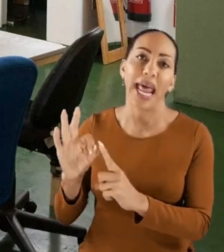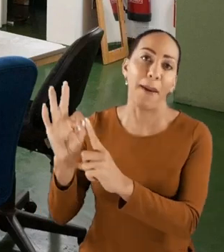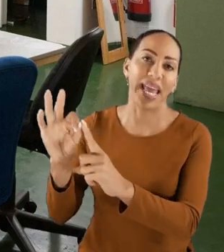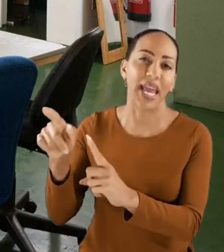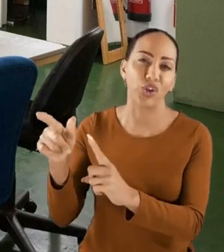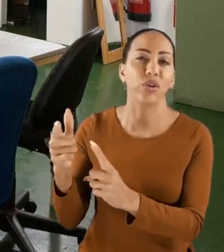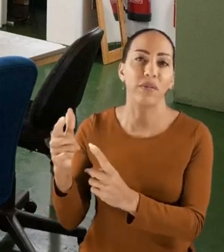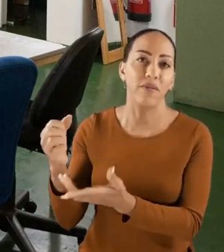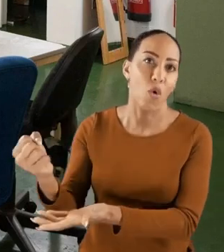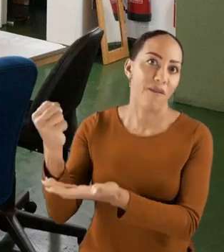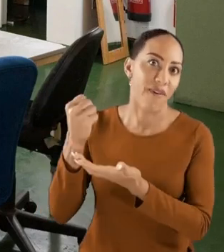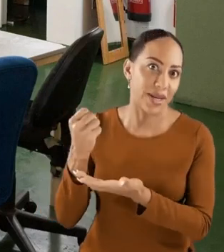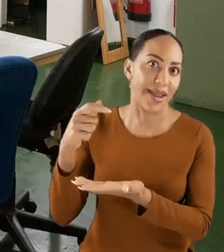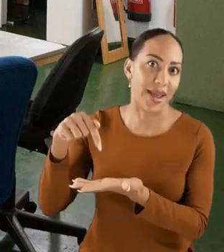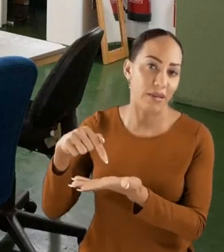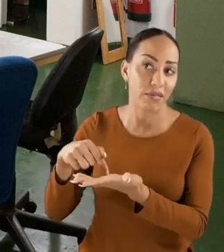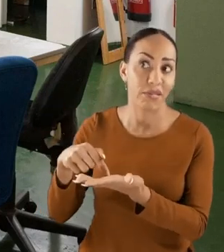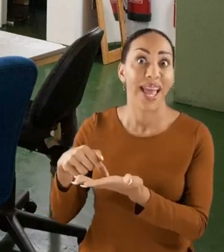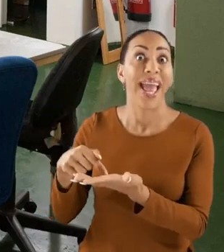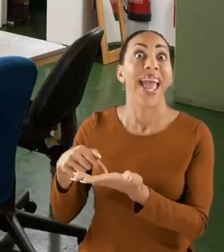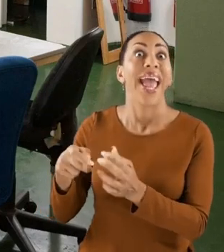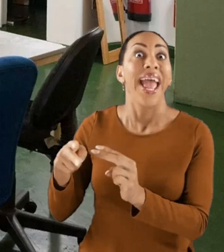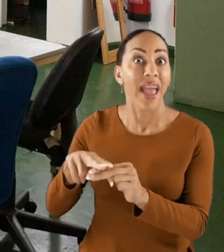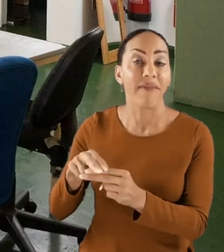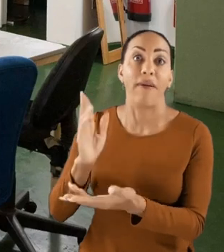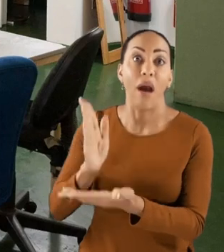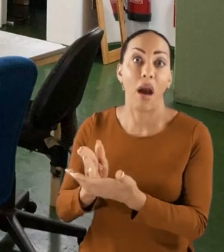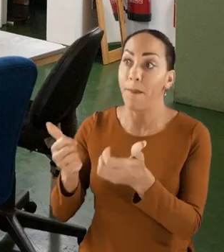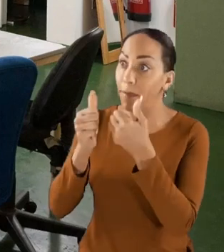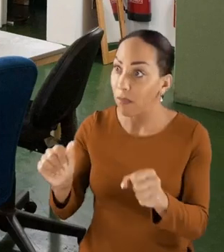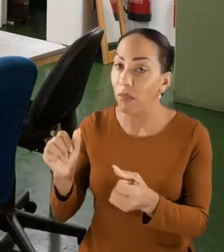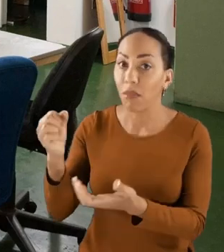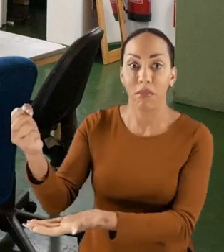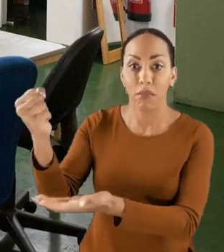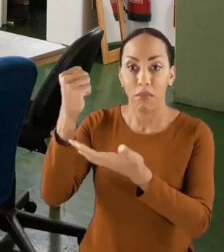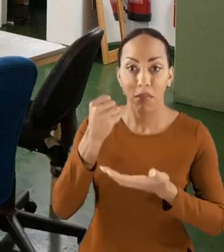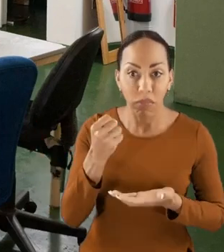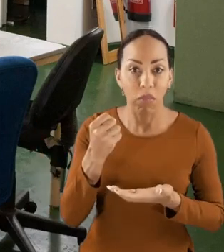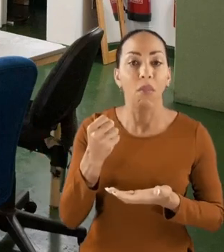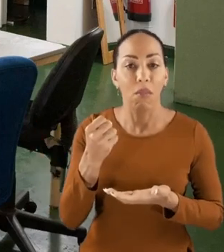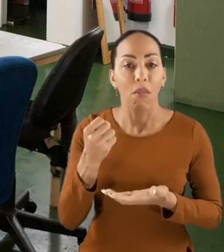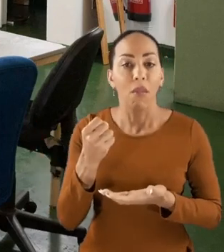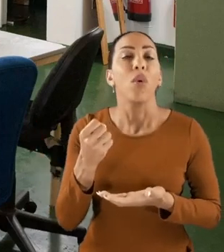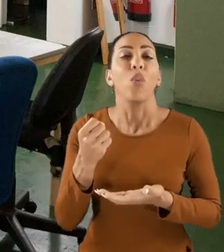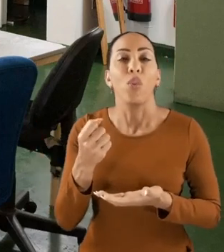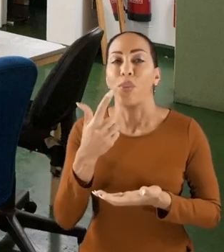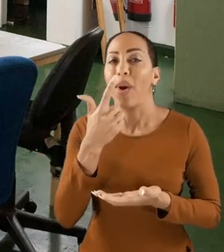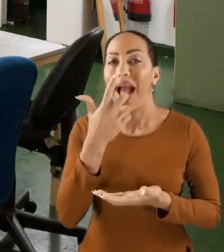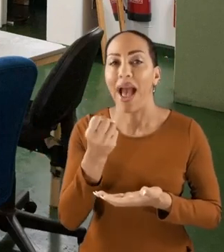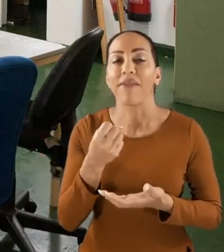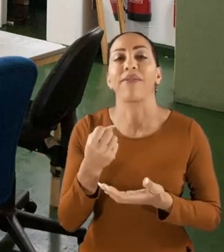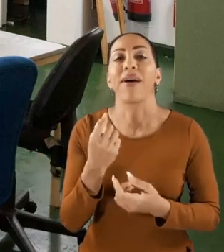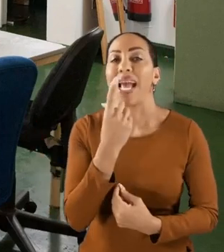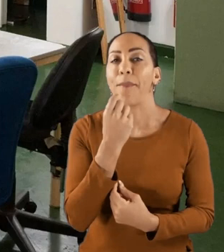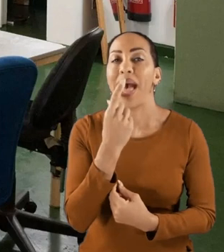the show. That if we get that, then that gives us more capacity to bring a wider